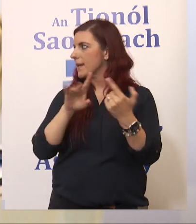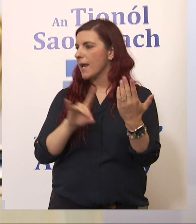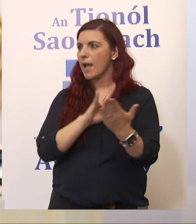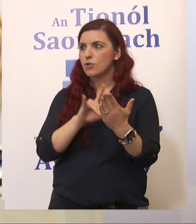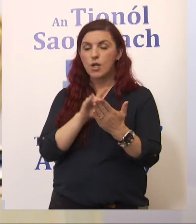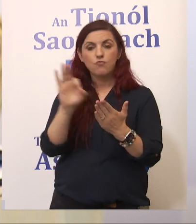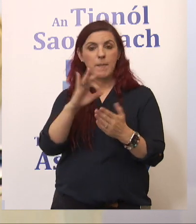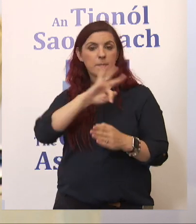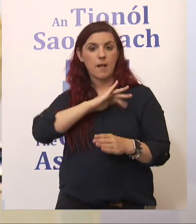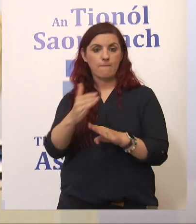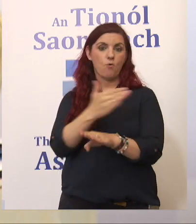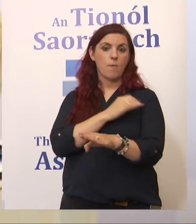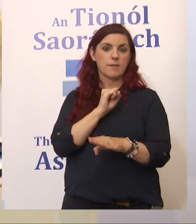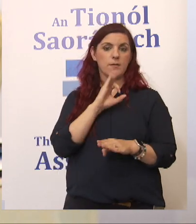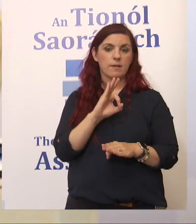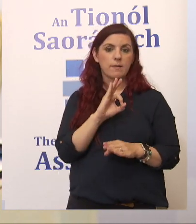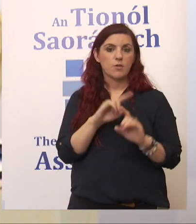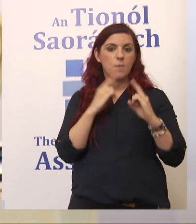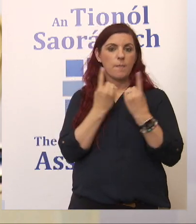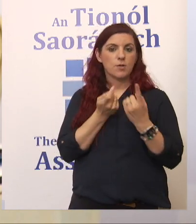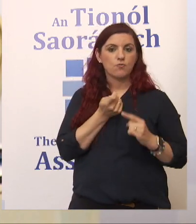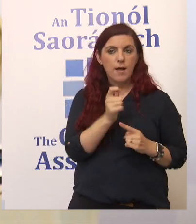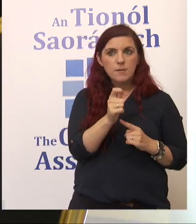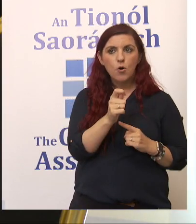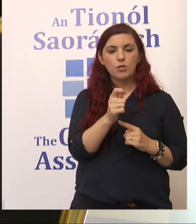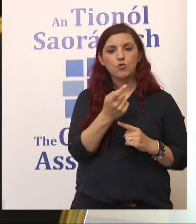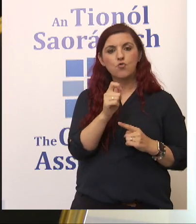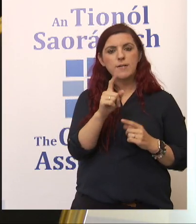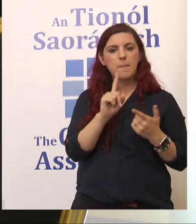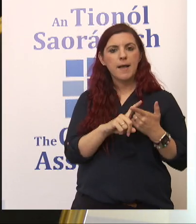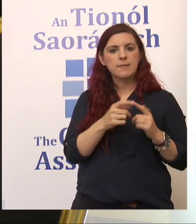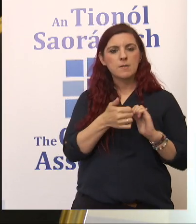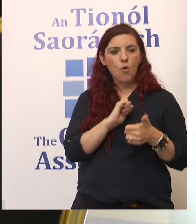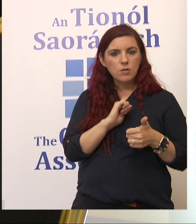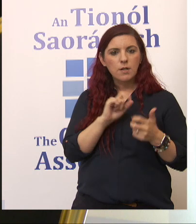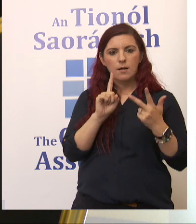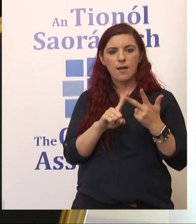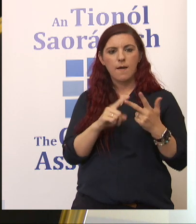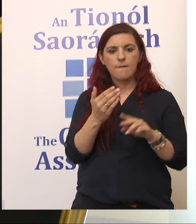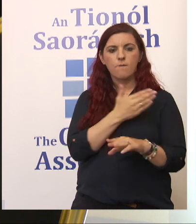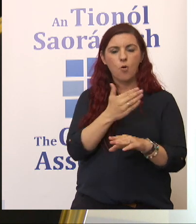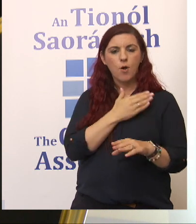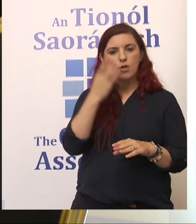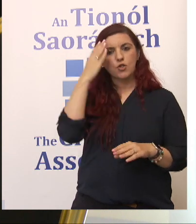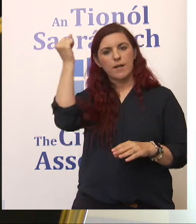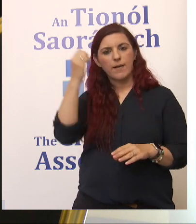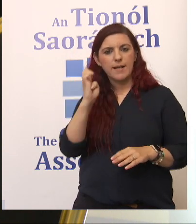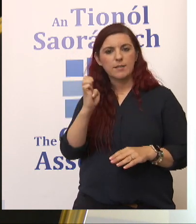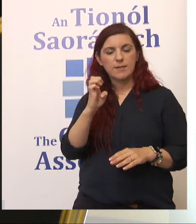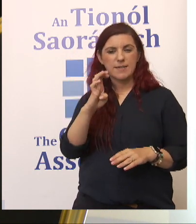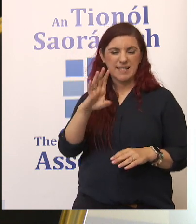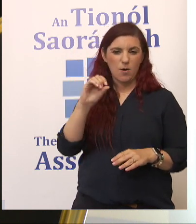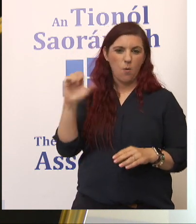former Secretary General at the Department of Transport, Tourism and Sport, a former Chief Executive Officer